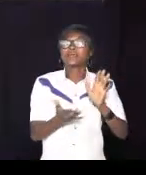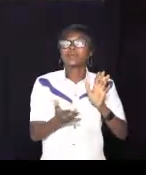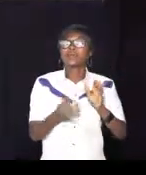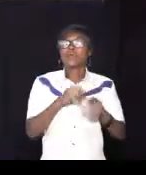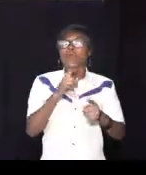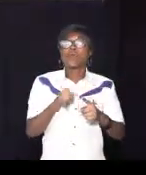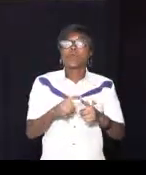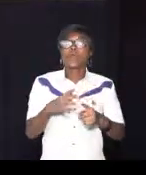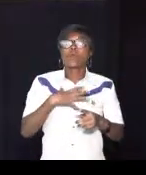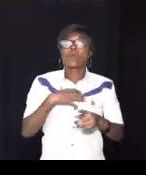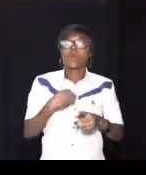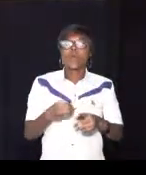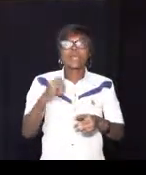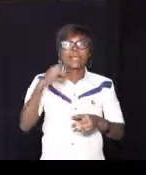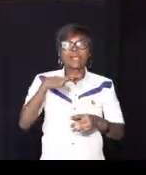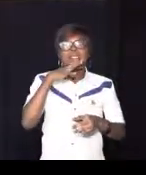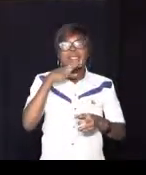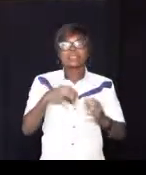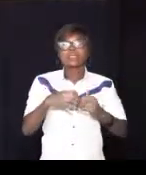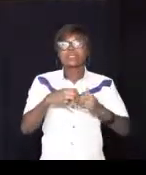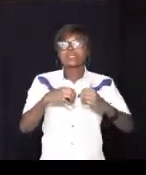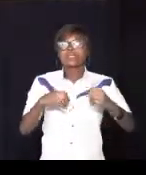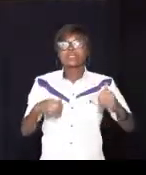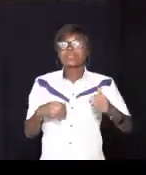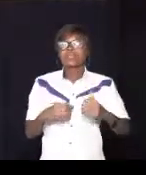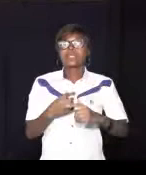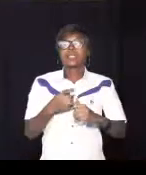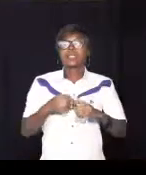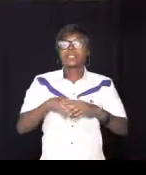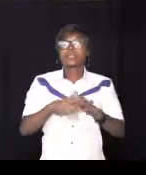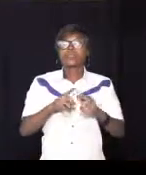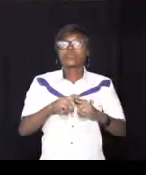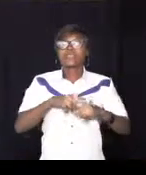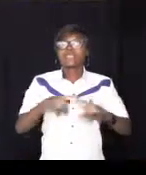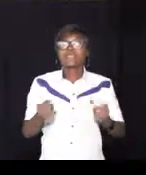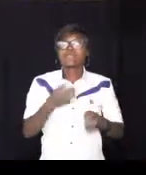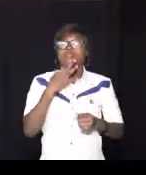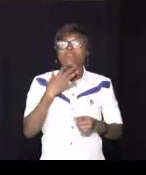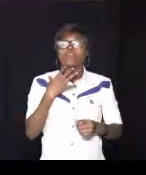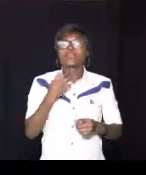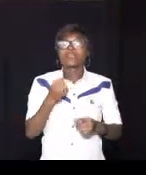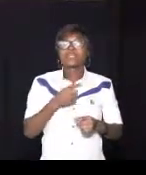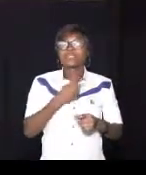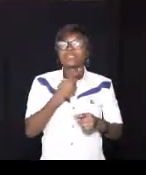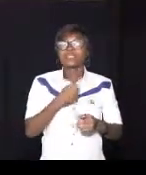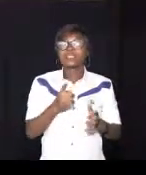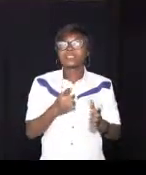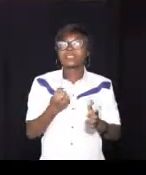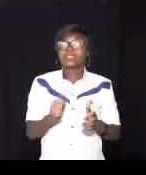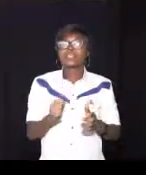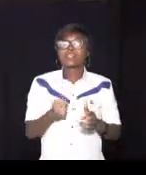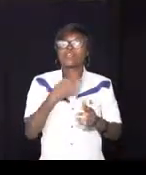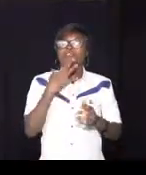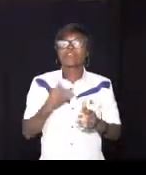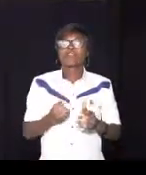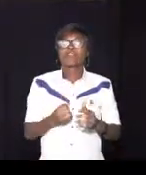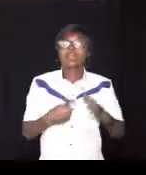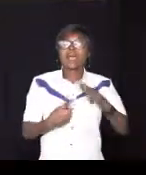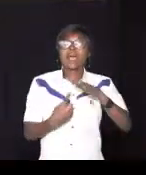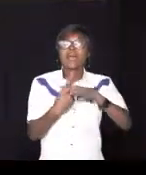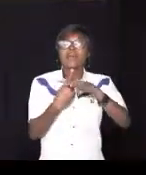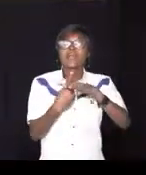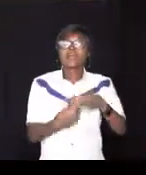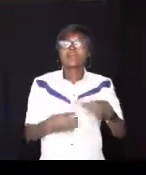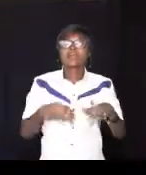again. When white light is separated into its different colors, the colors appear in